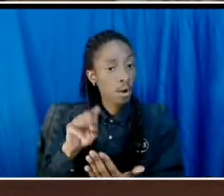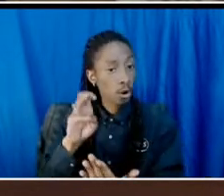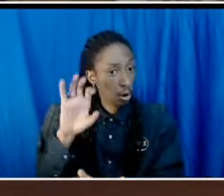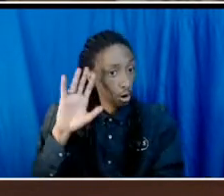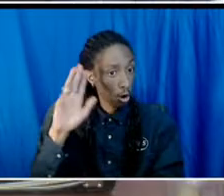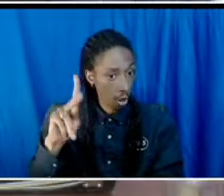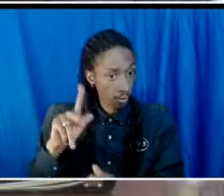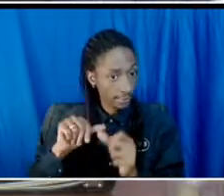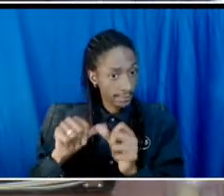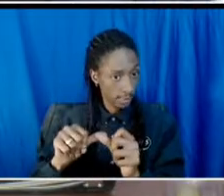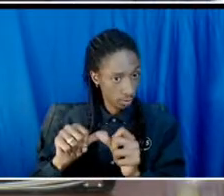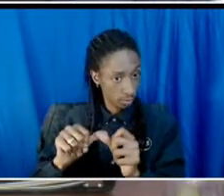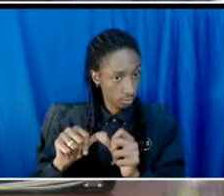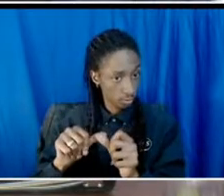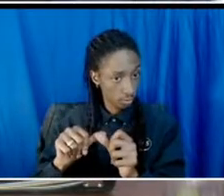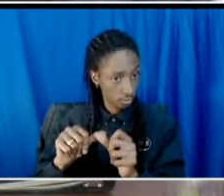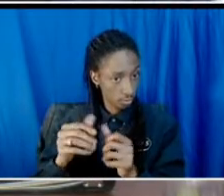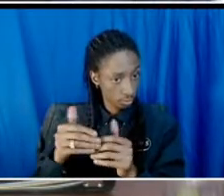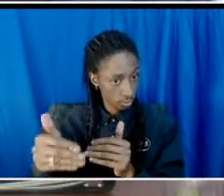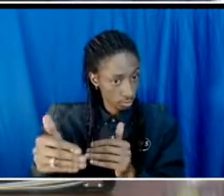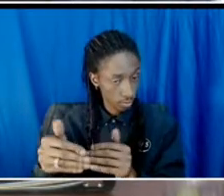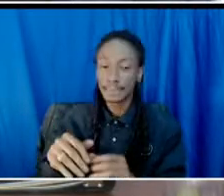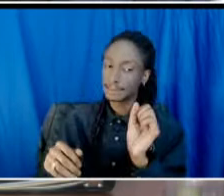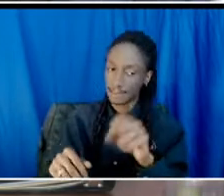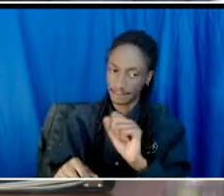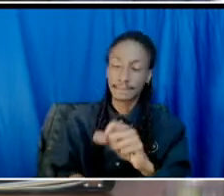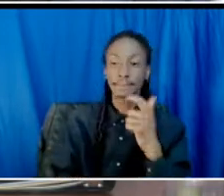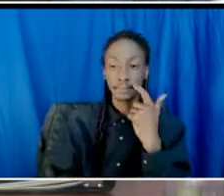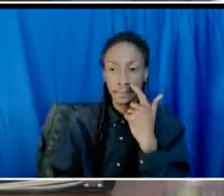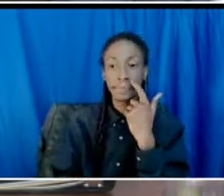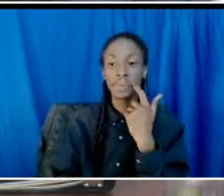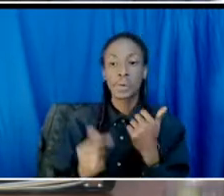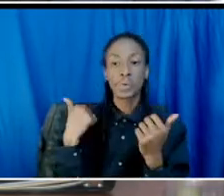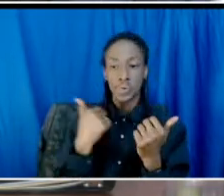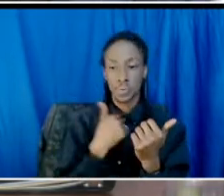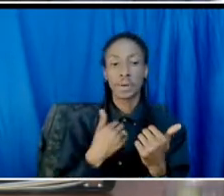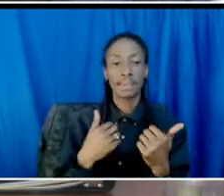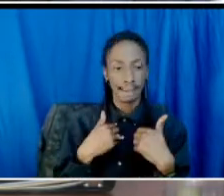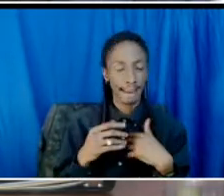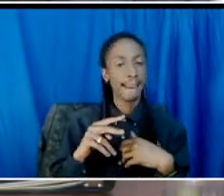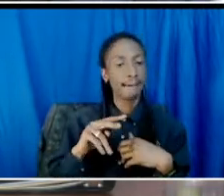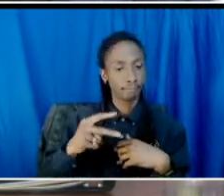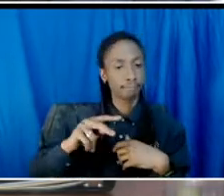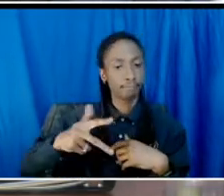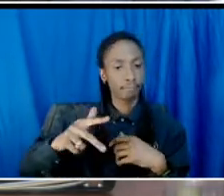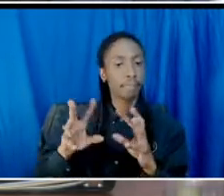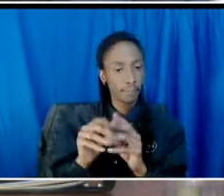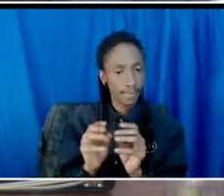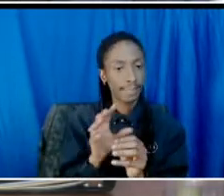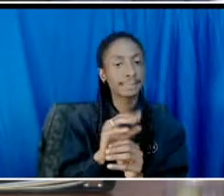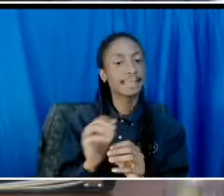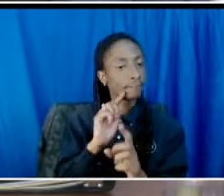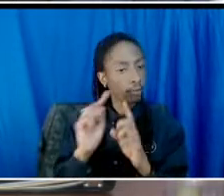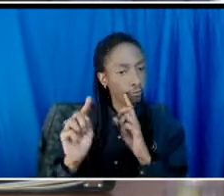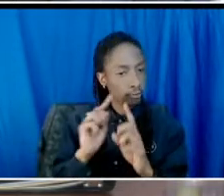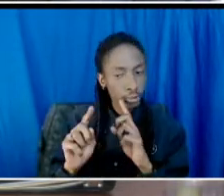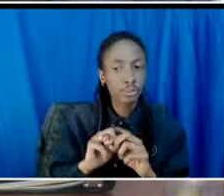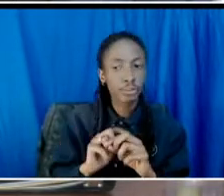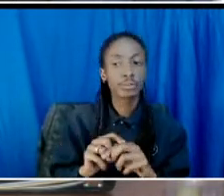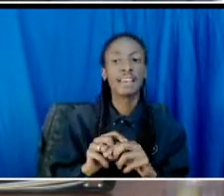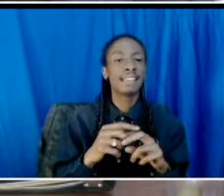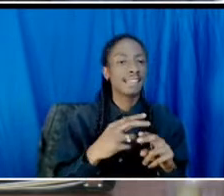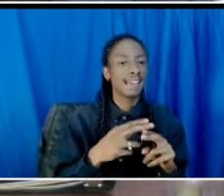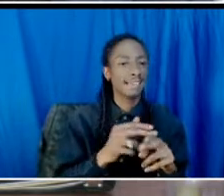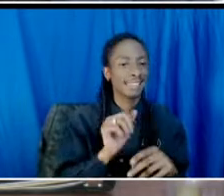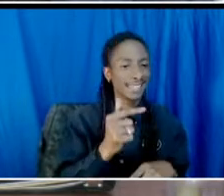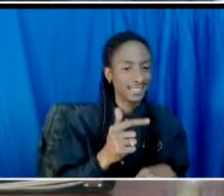days? He did, yes. We had subsequent meetings and conversations. The acting AG probably had more